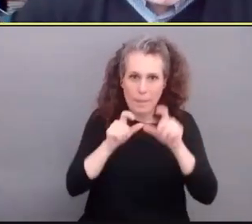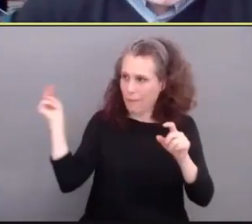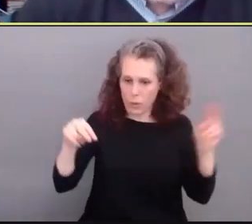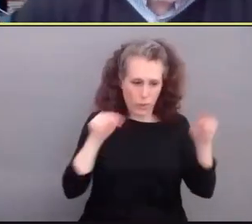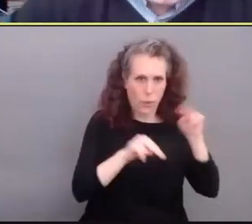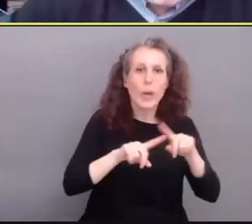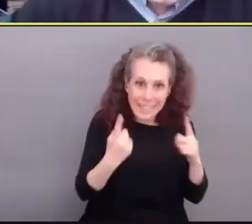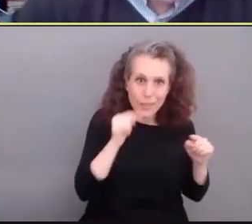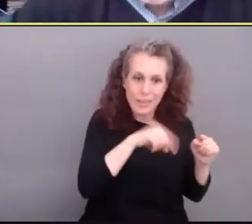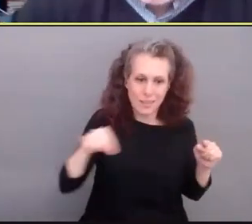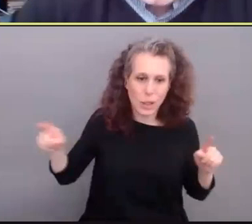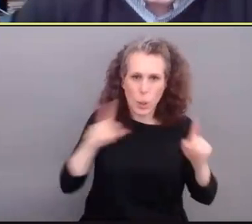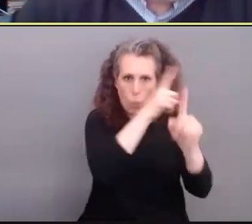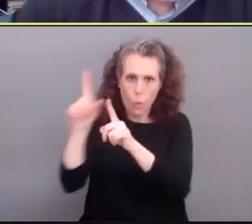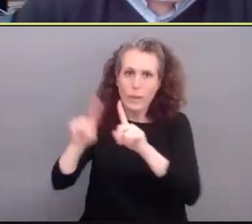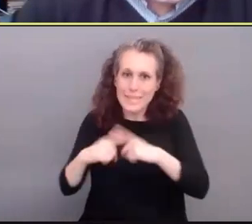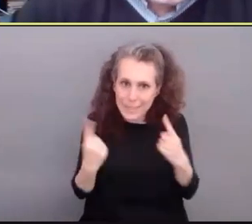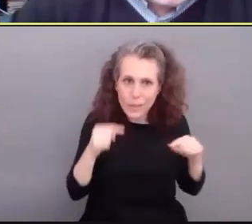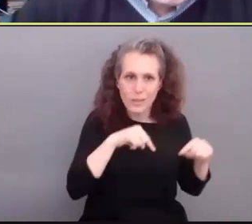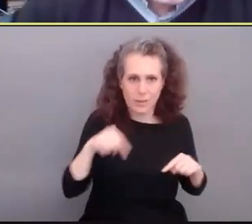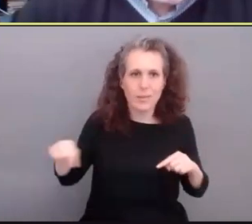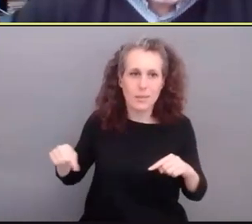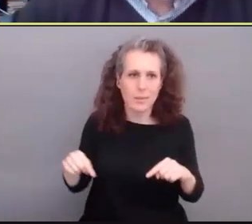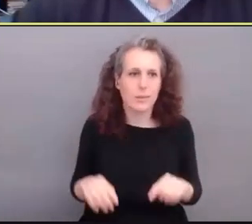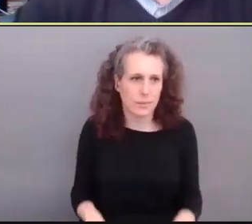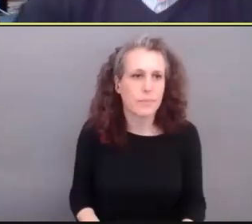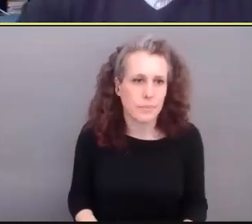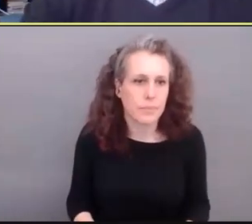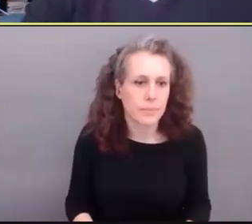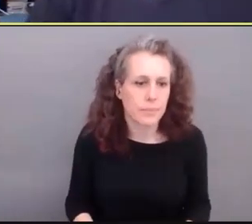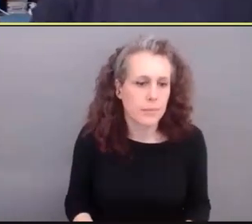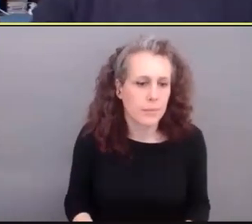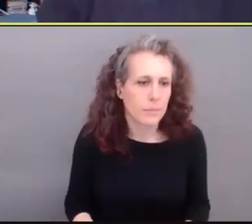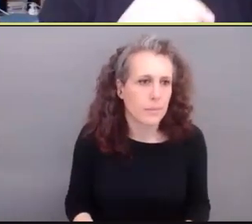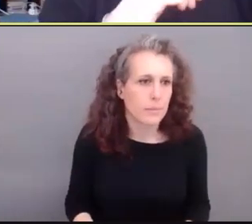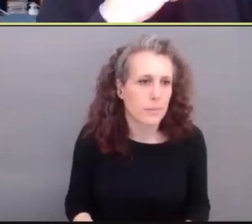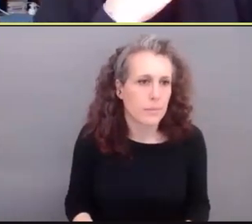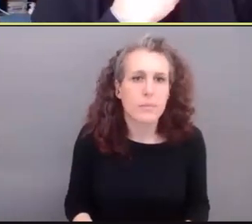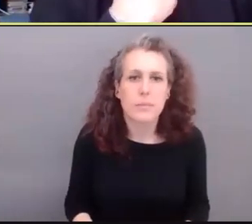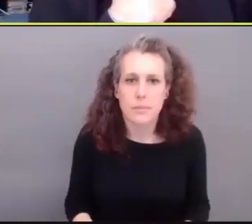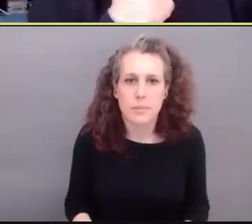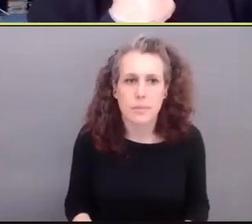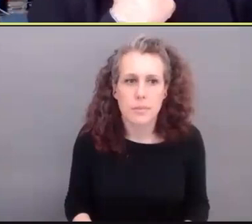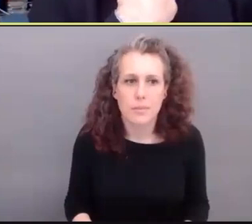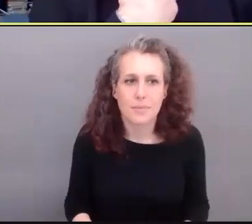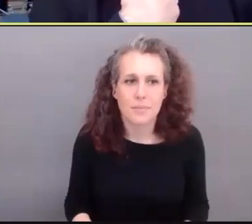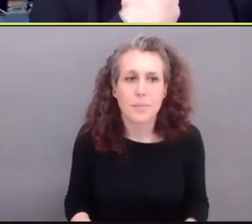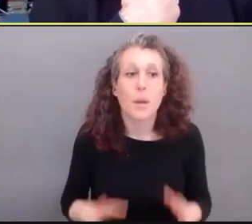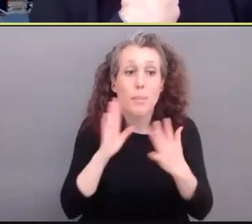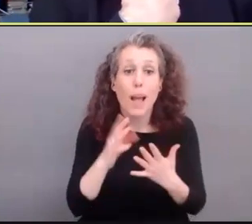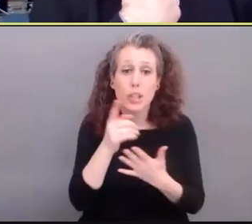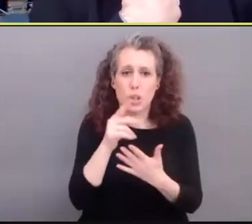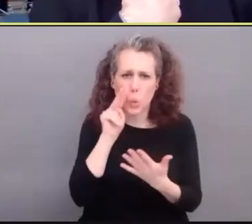that. And also it's important to introduce the idea of the review of conformity